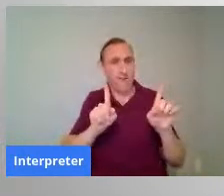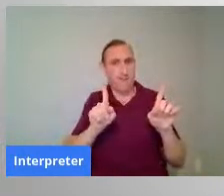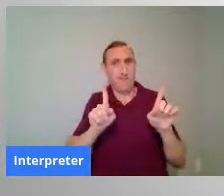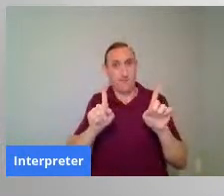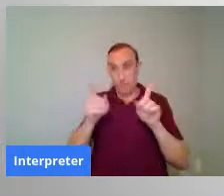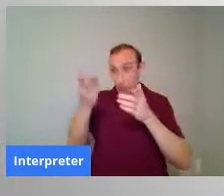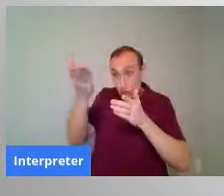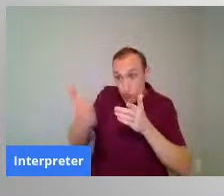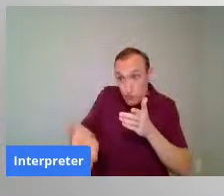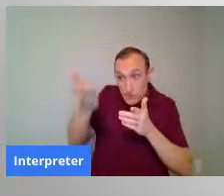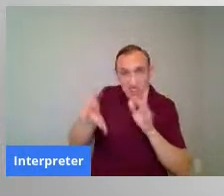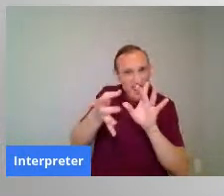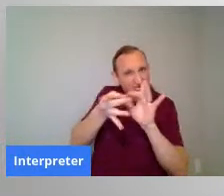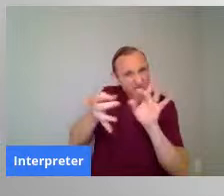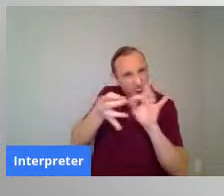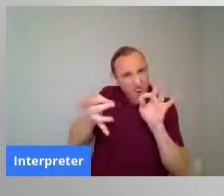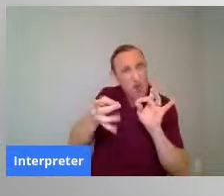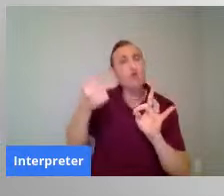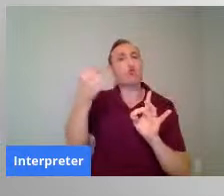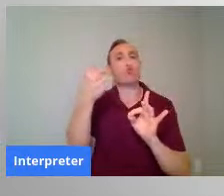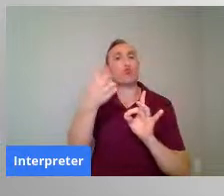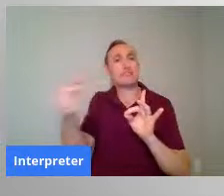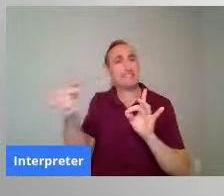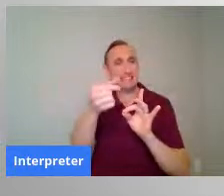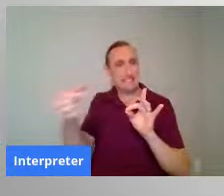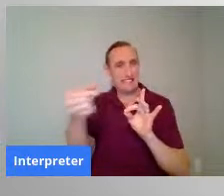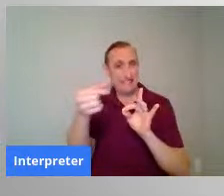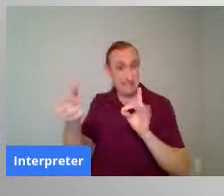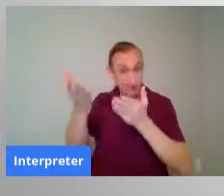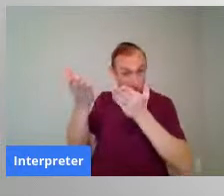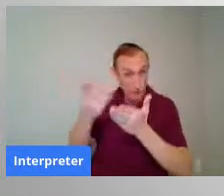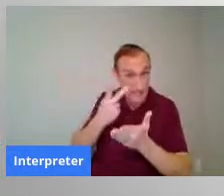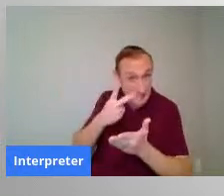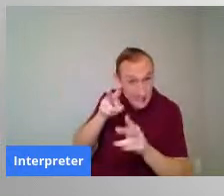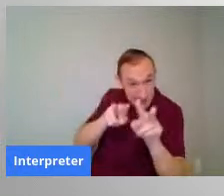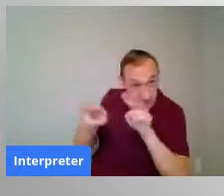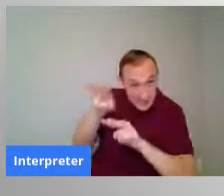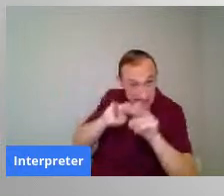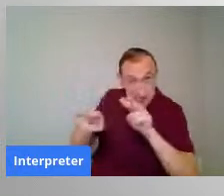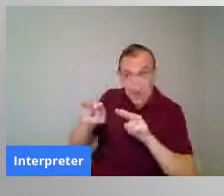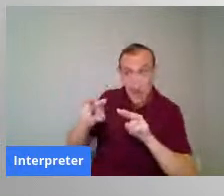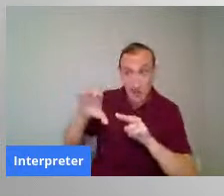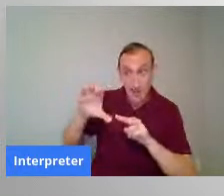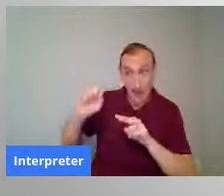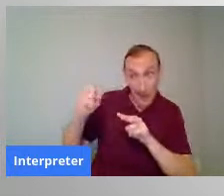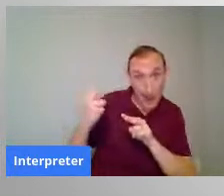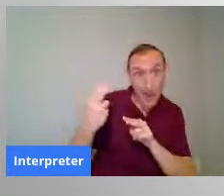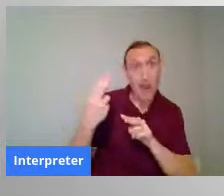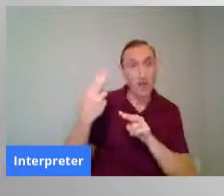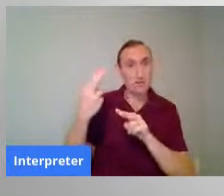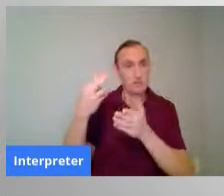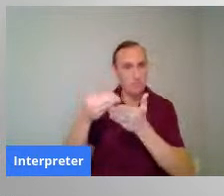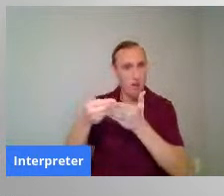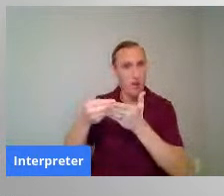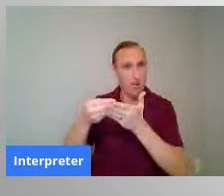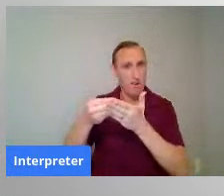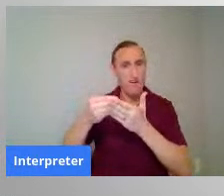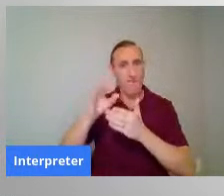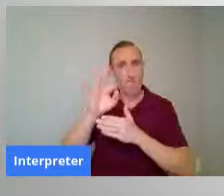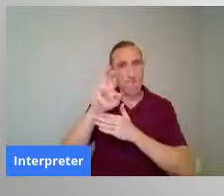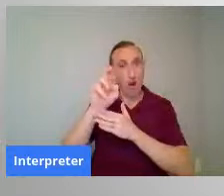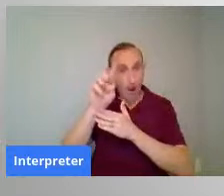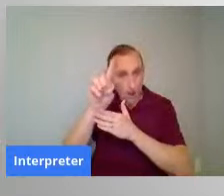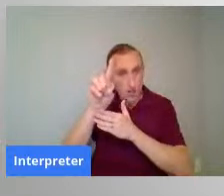are in green. I saw that. So right now, our cash and fund balance, it's tracking well above where we were